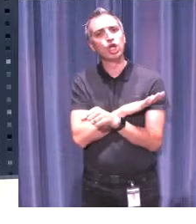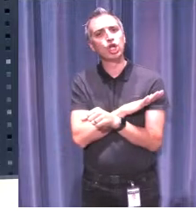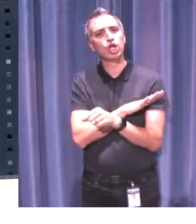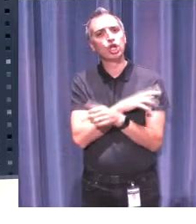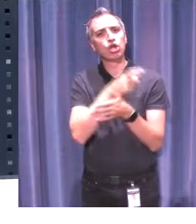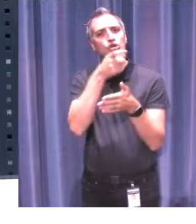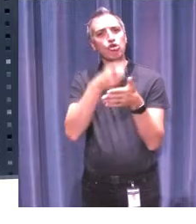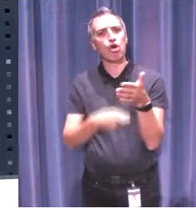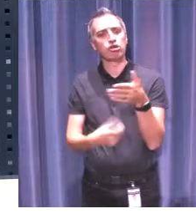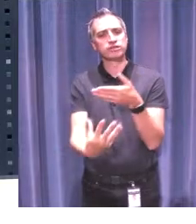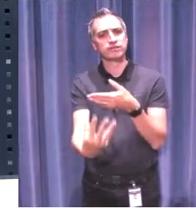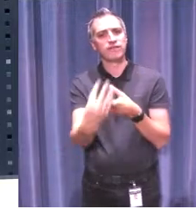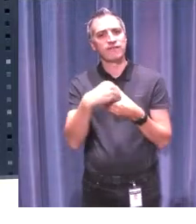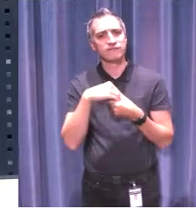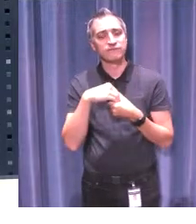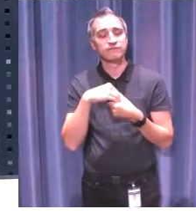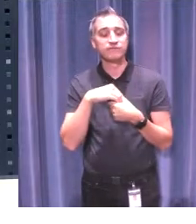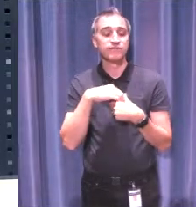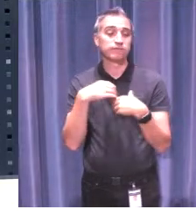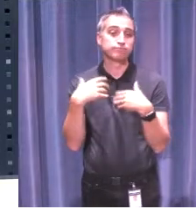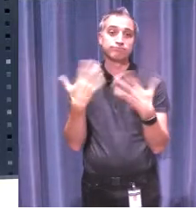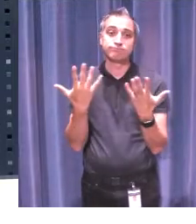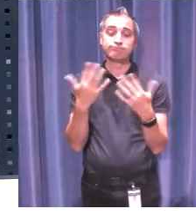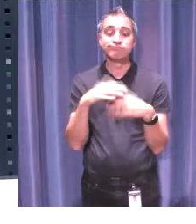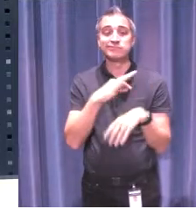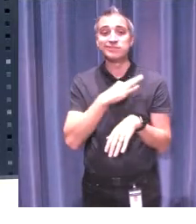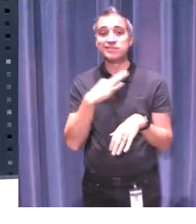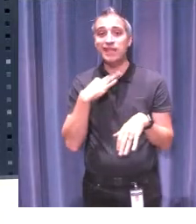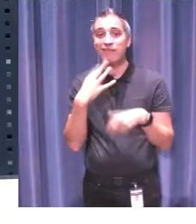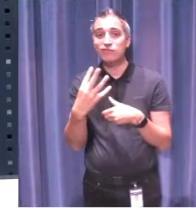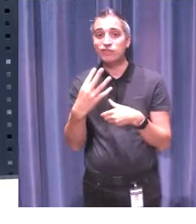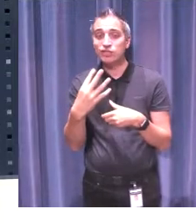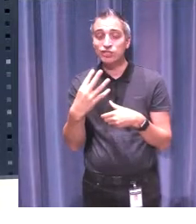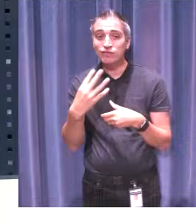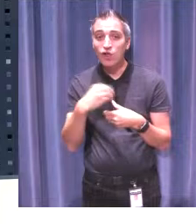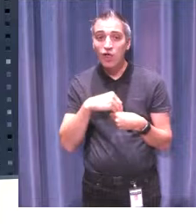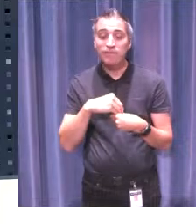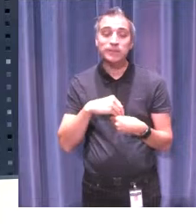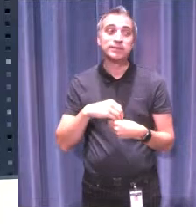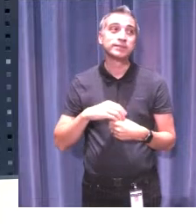costs involved, whether that be through staff involvement or